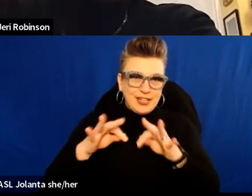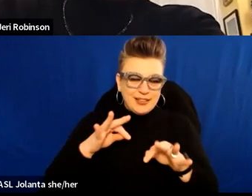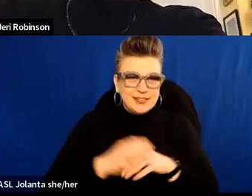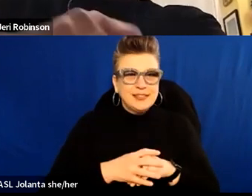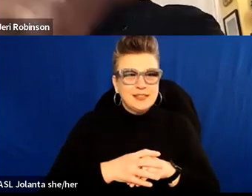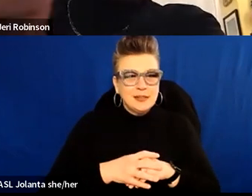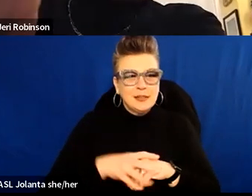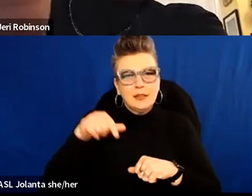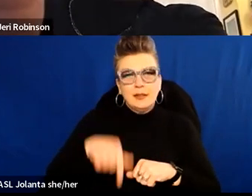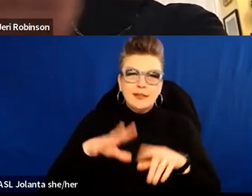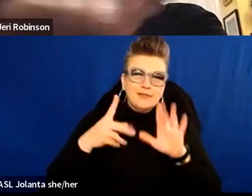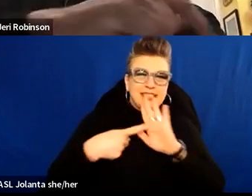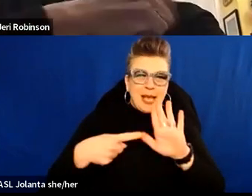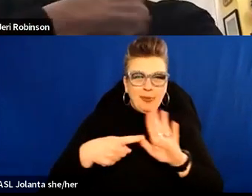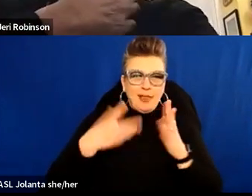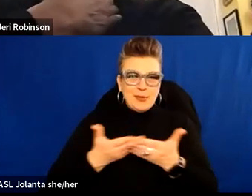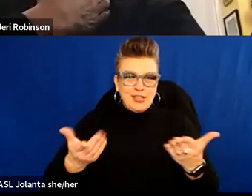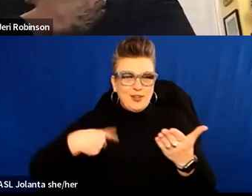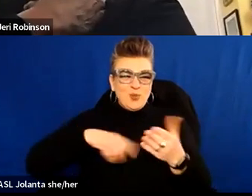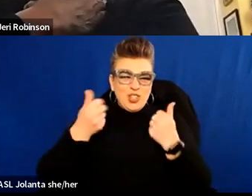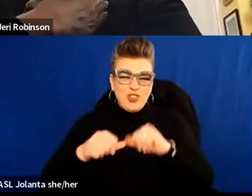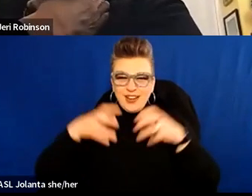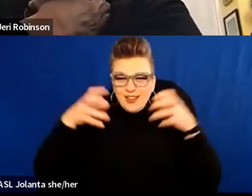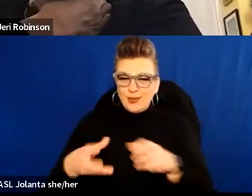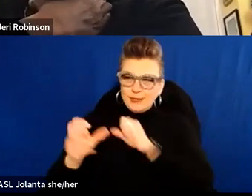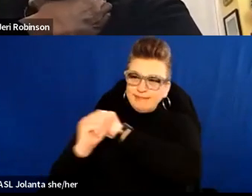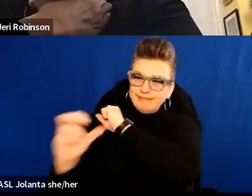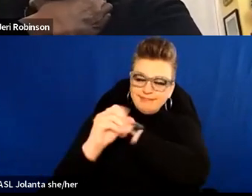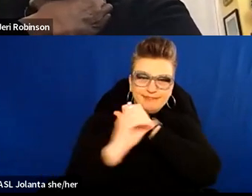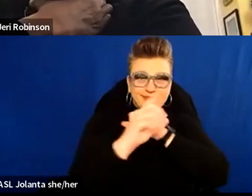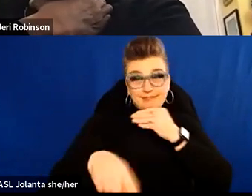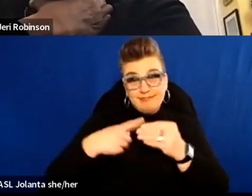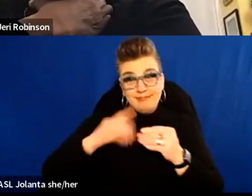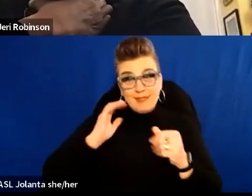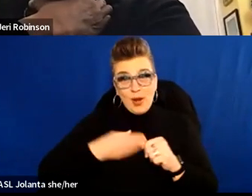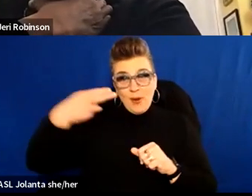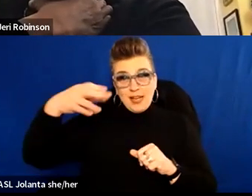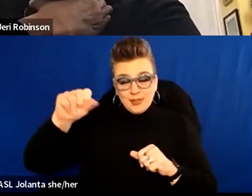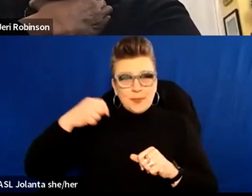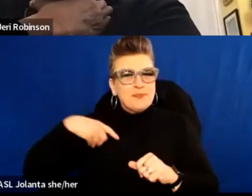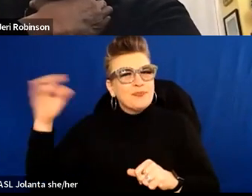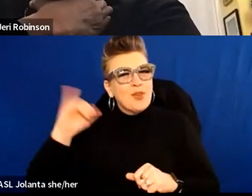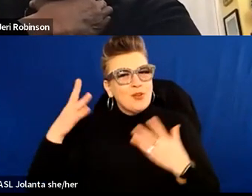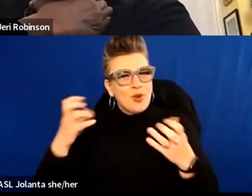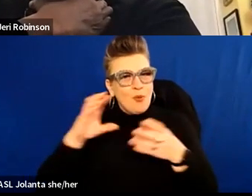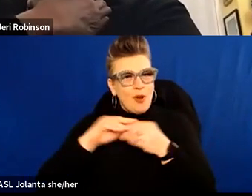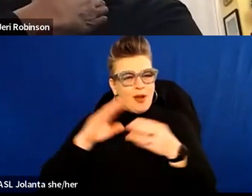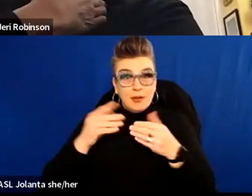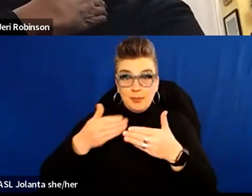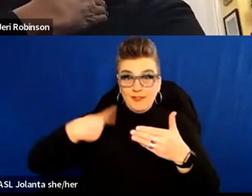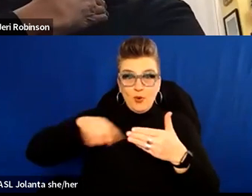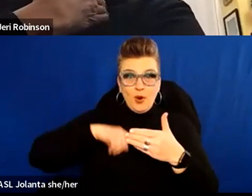materials that we're trying to put together to get the word out about our high schools um i also want to before we move